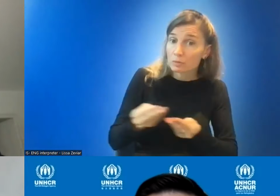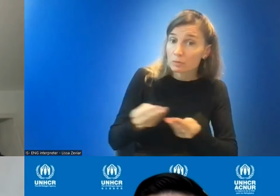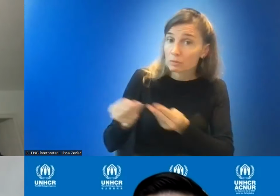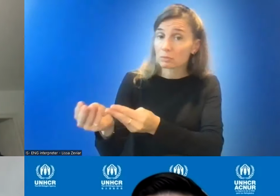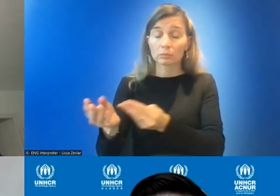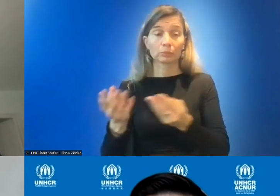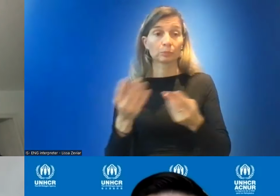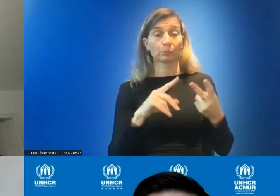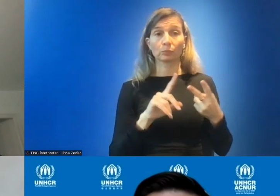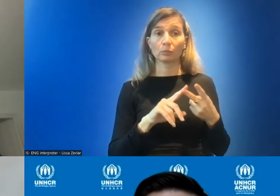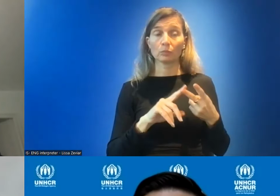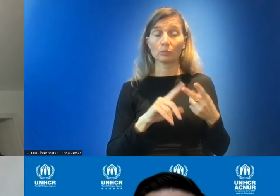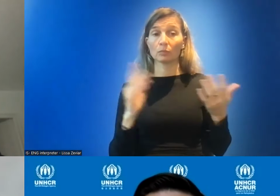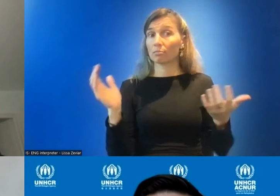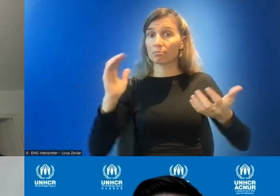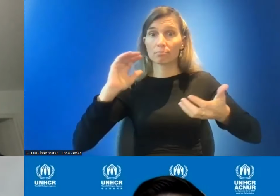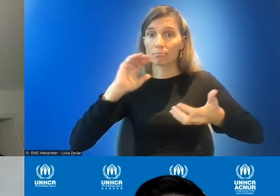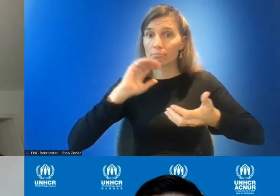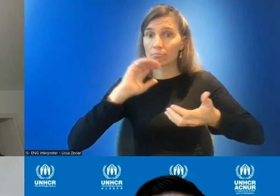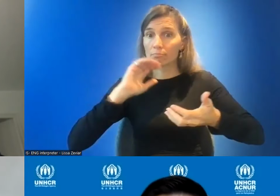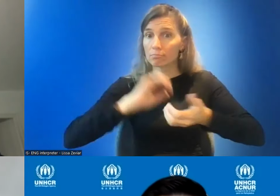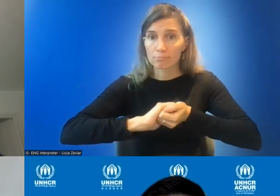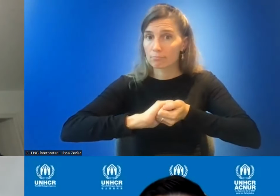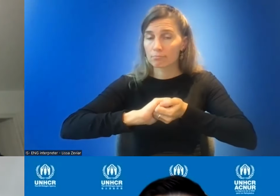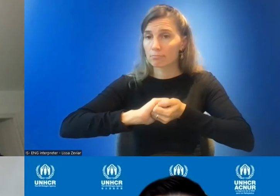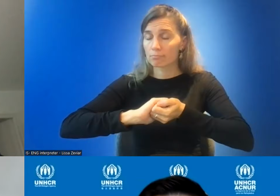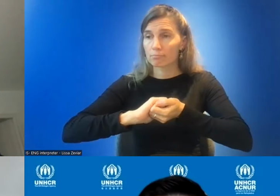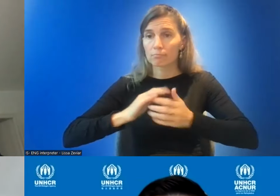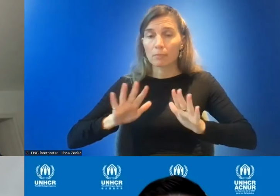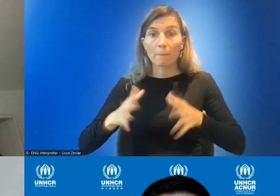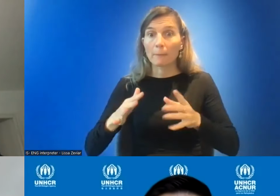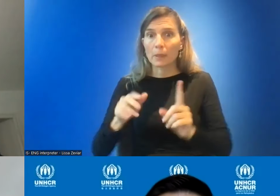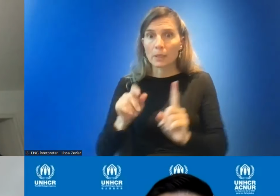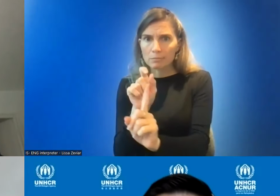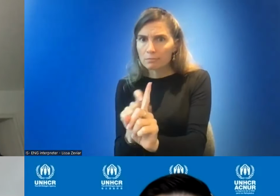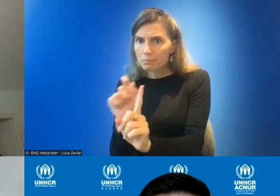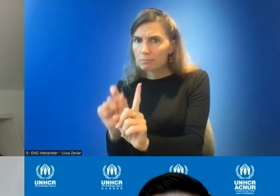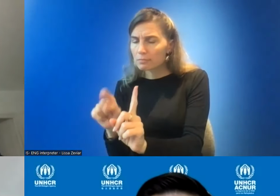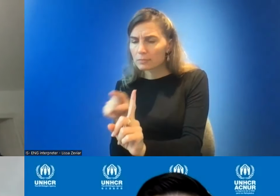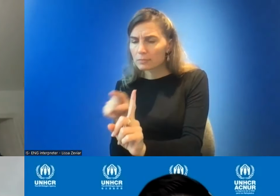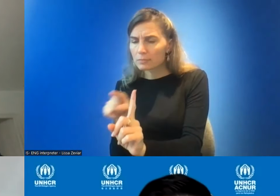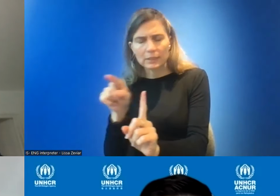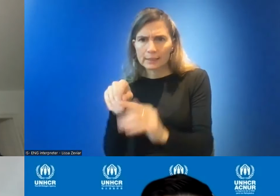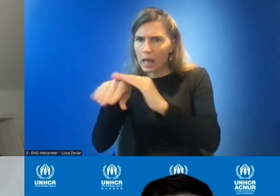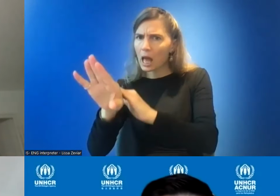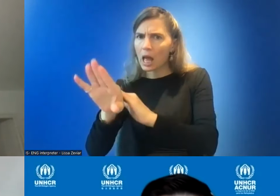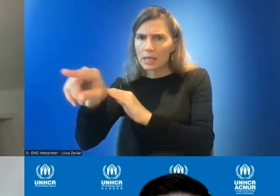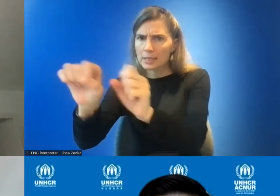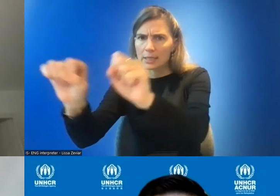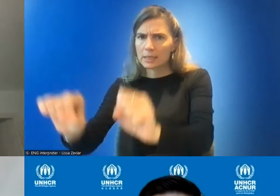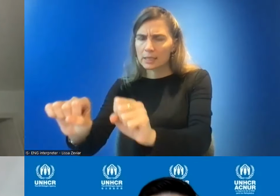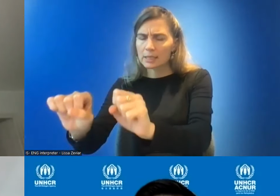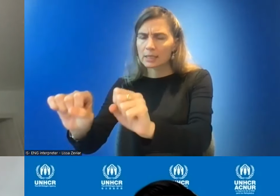of collaboration around specific individuals that are not having access to certain systems. When it comes to using